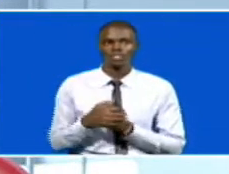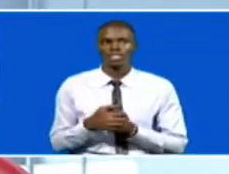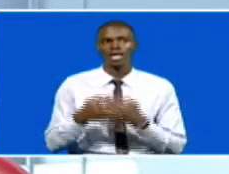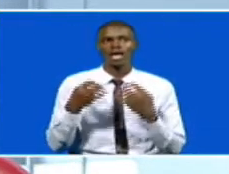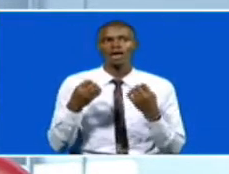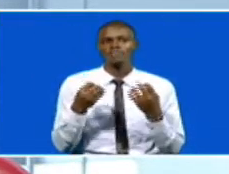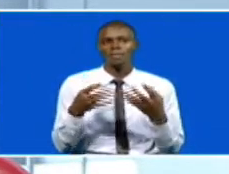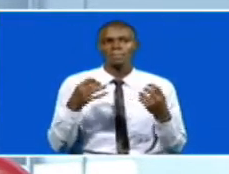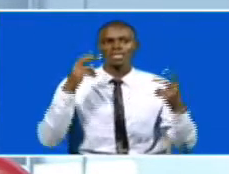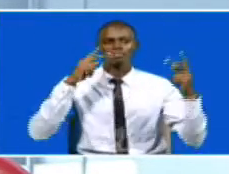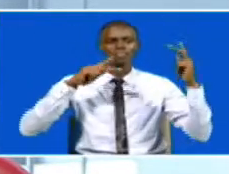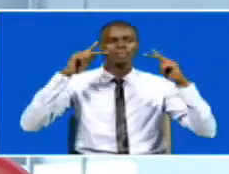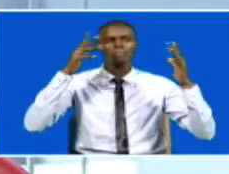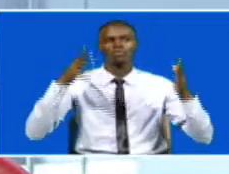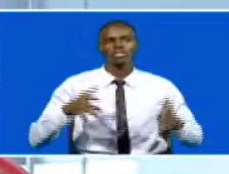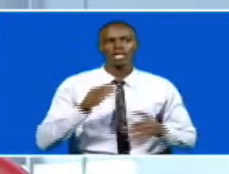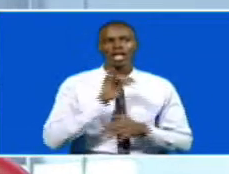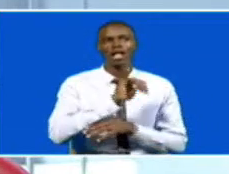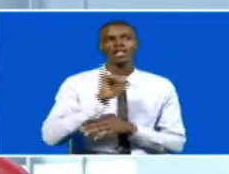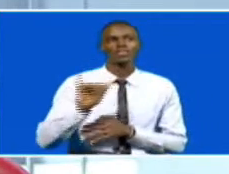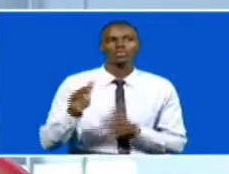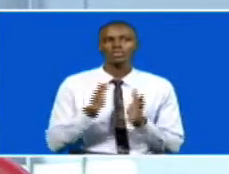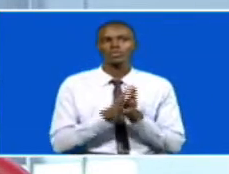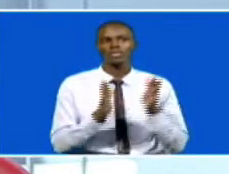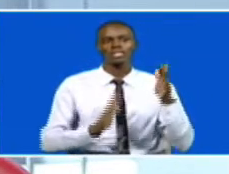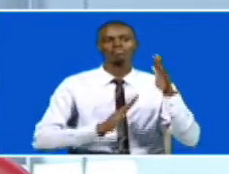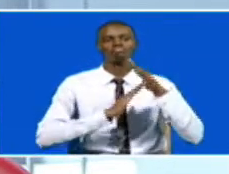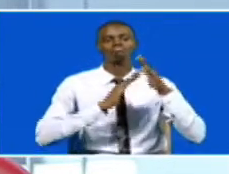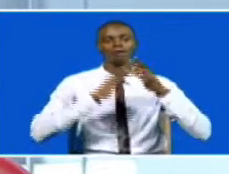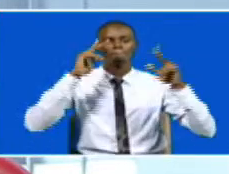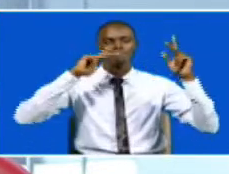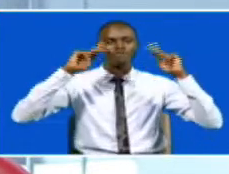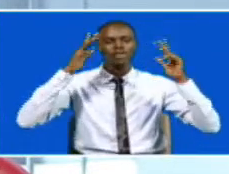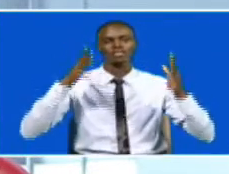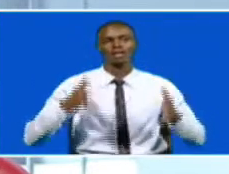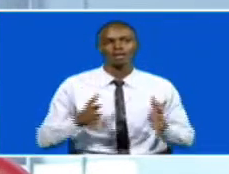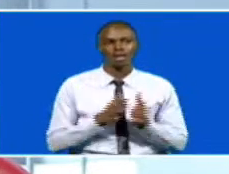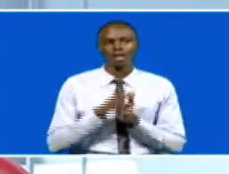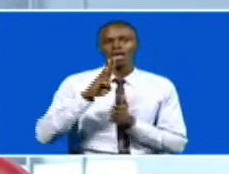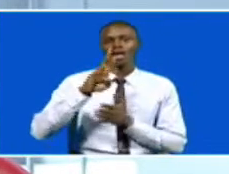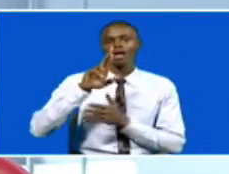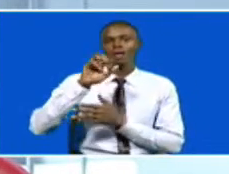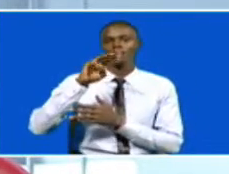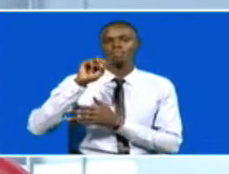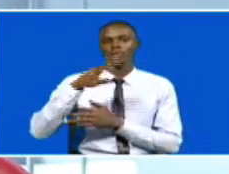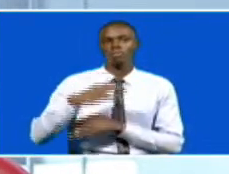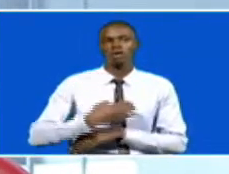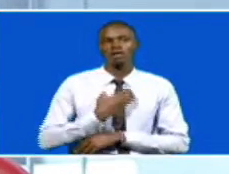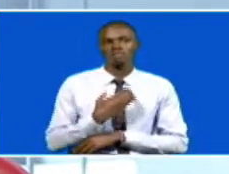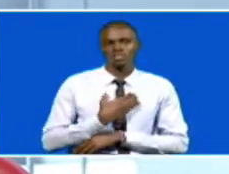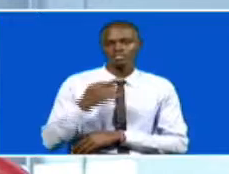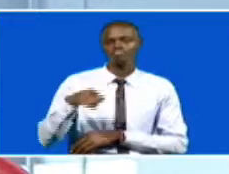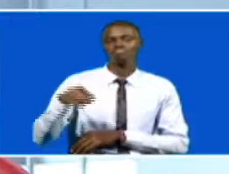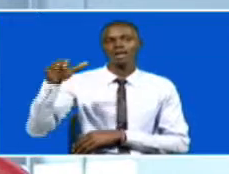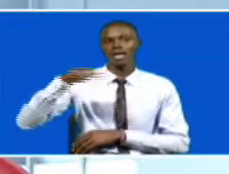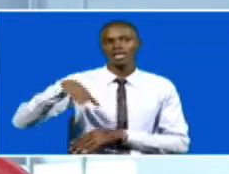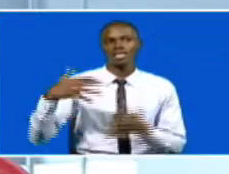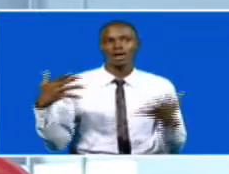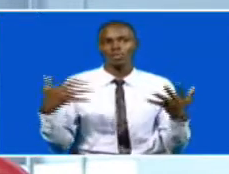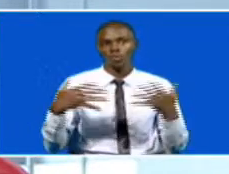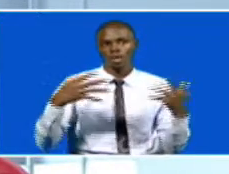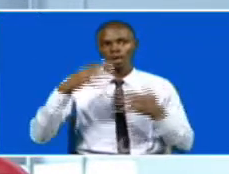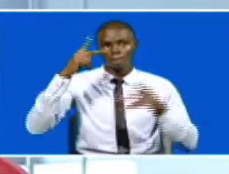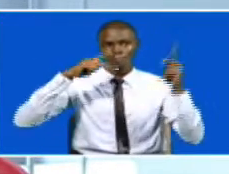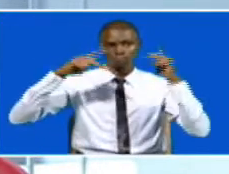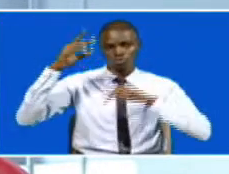many scholars, especially those with the title professors. Brahma Bwire visited the game area where Professor George